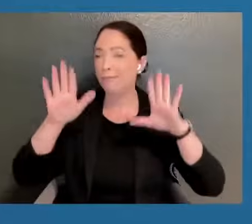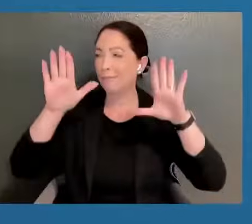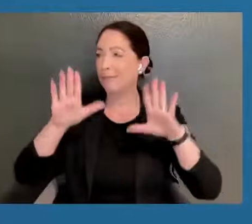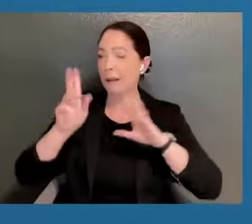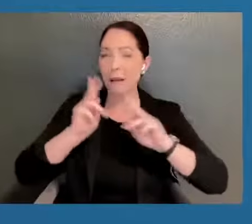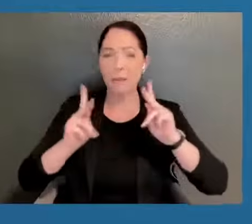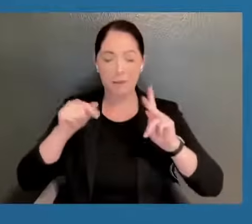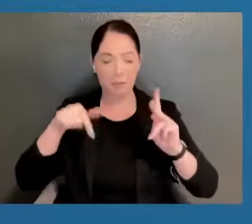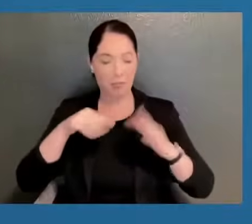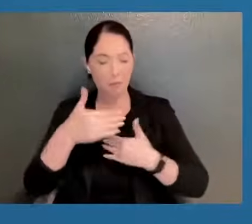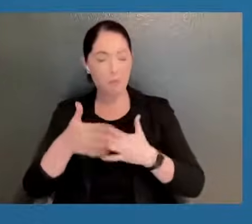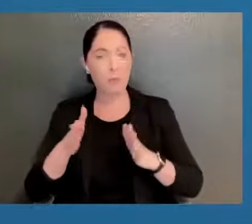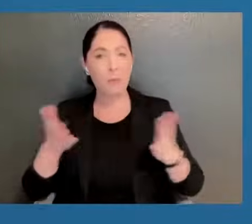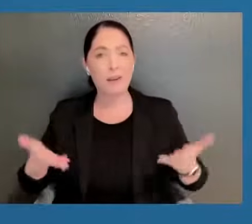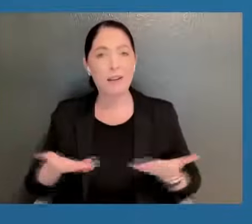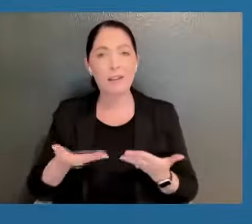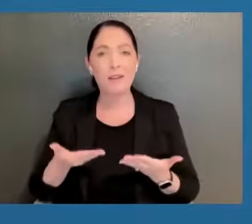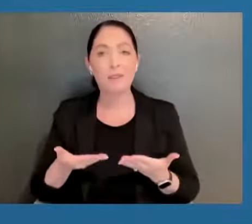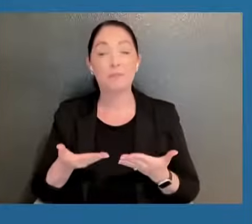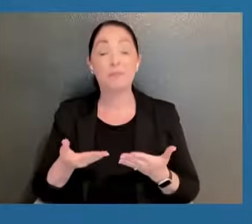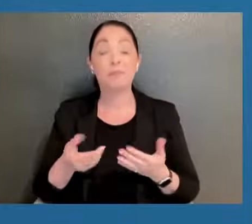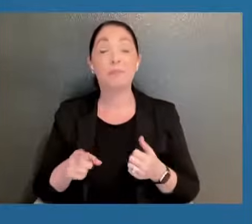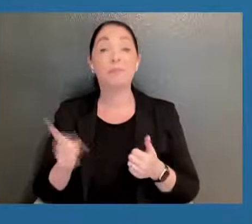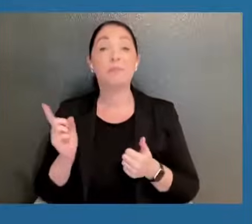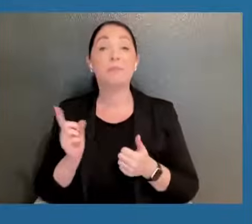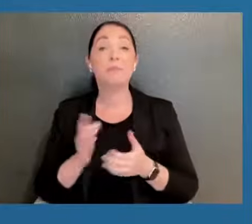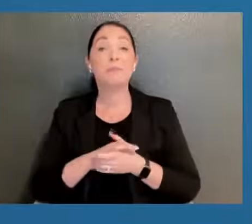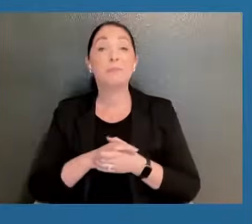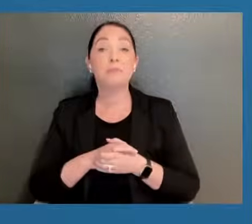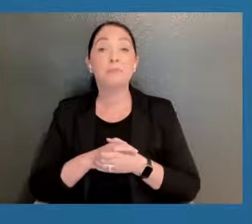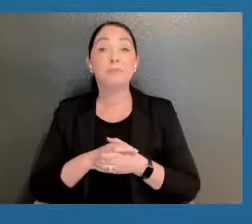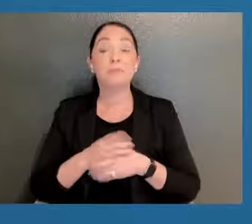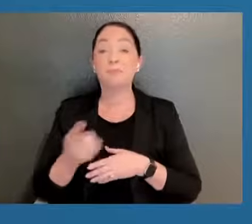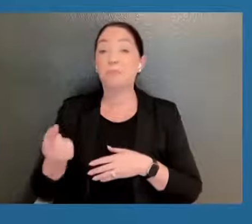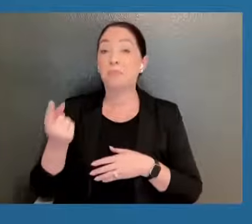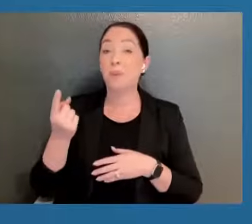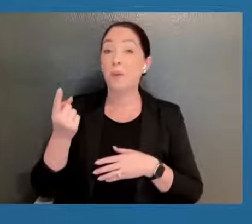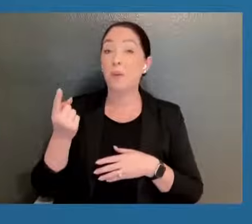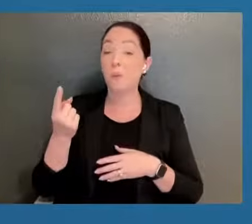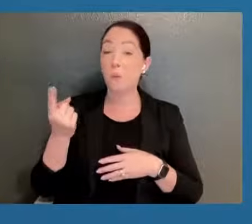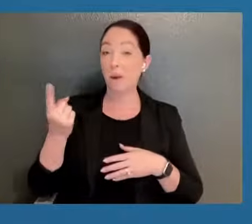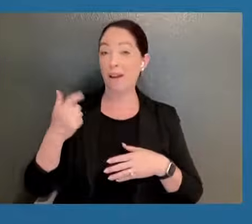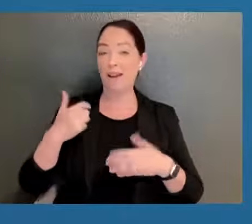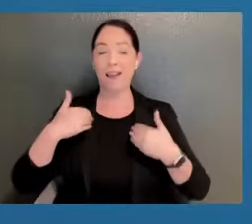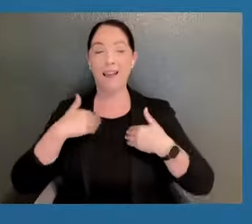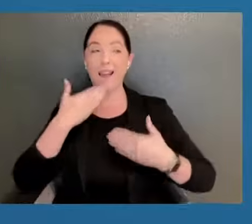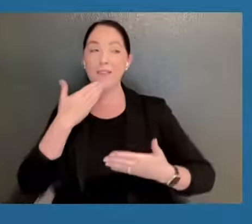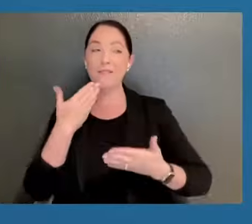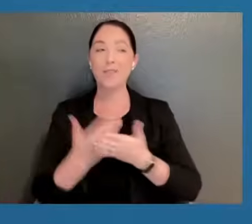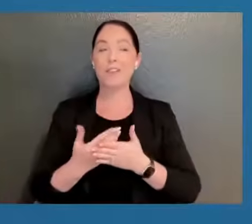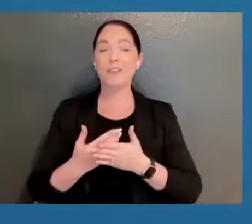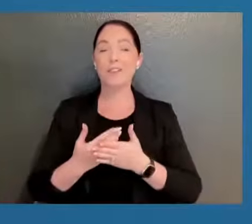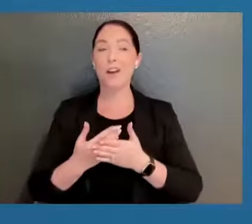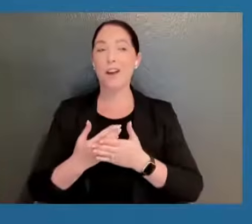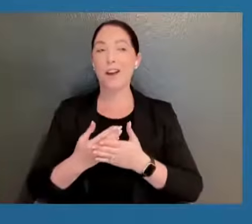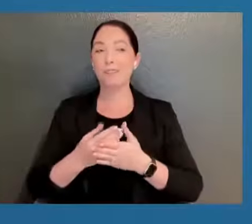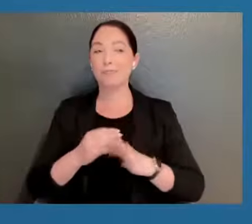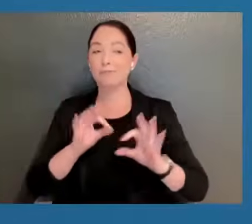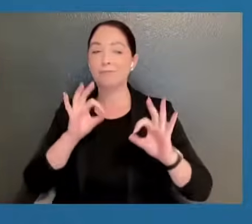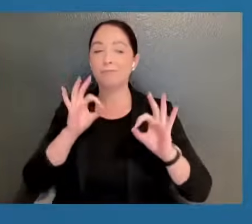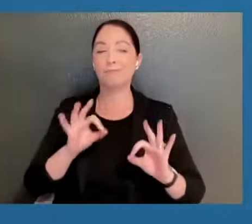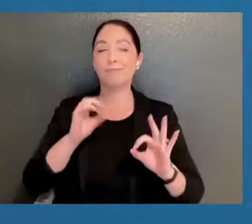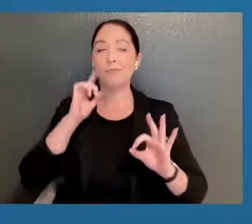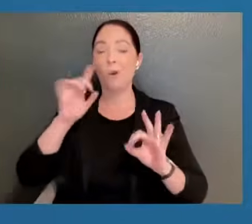room. One is that I have very good taste in picking out my commissioners. Buffalo's own Tim Hogues,